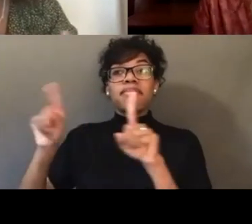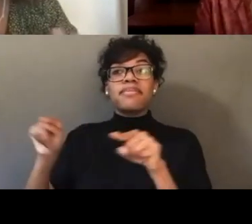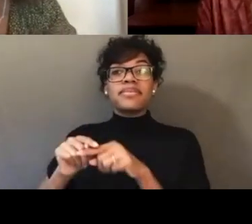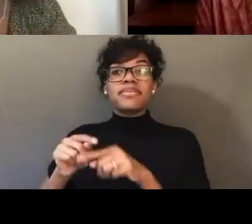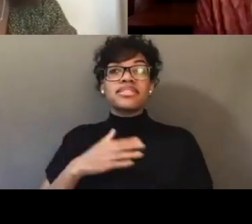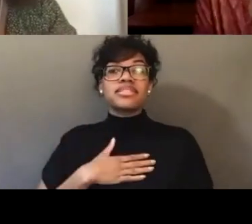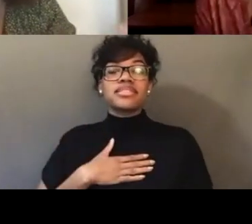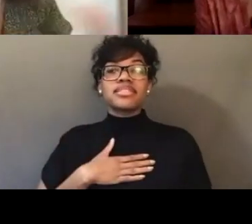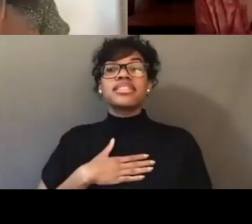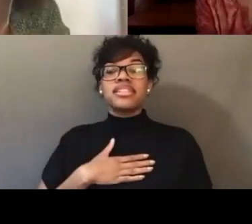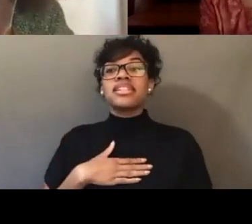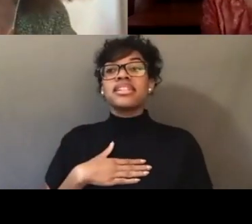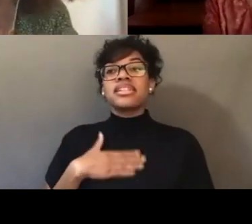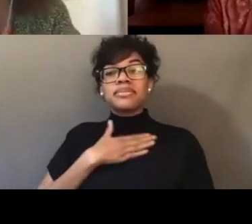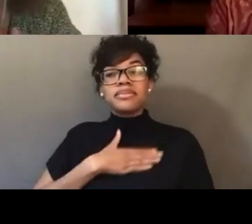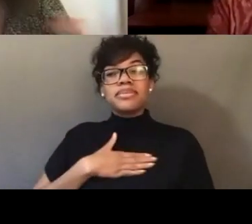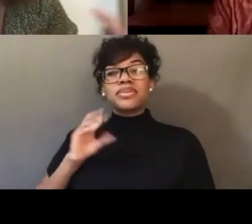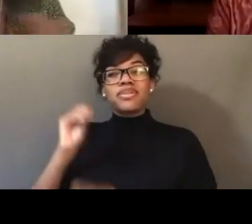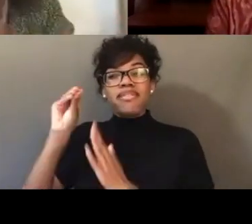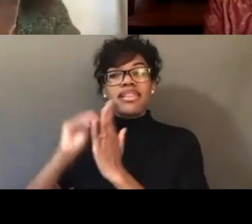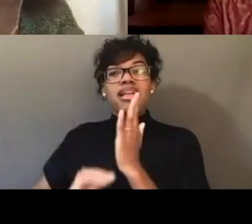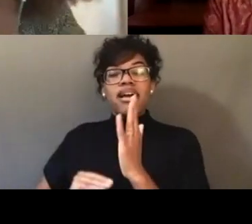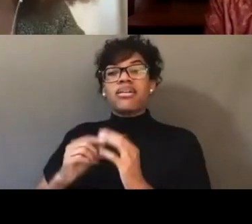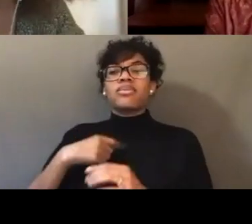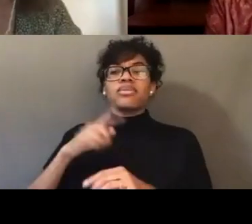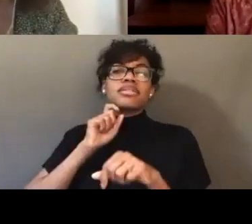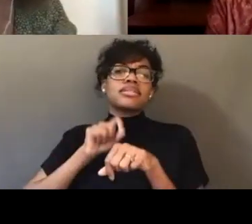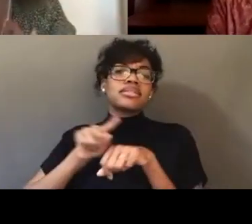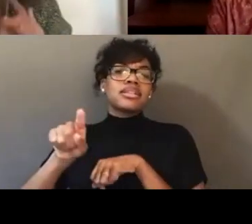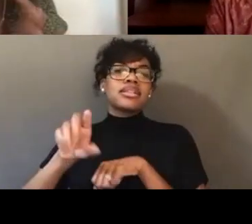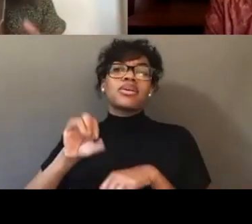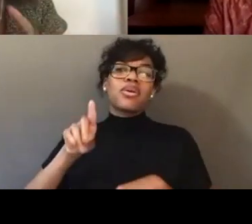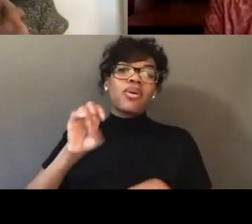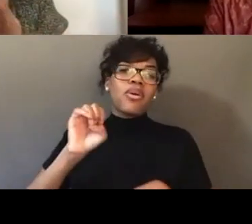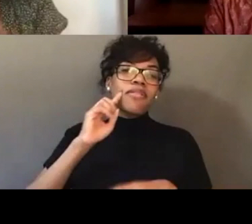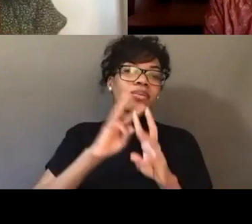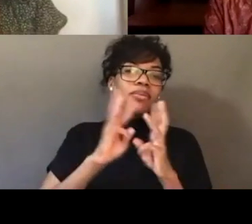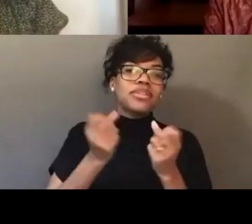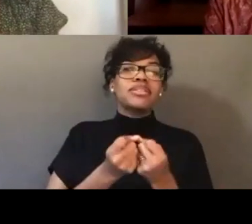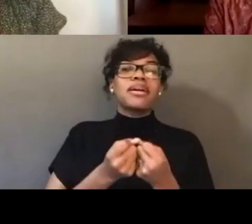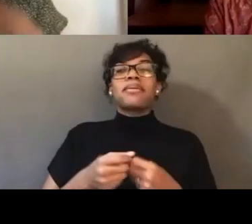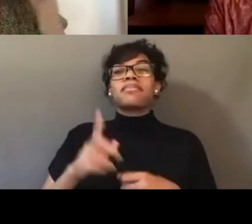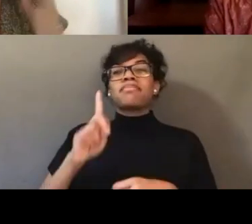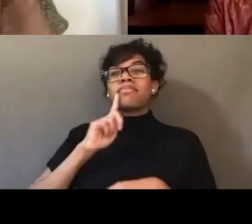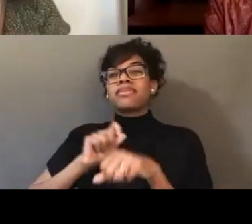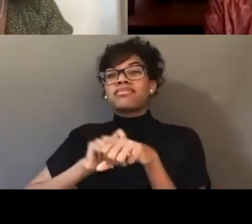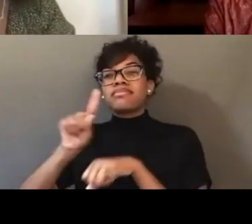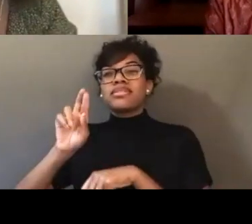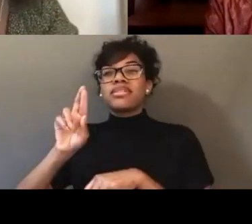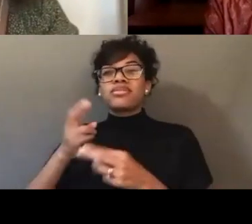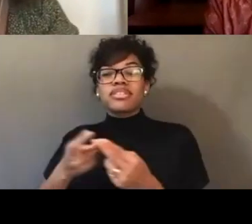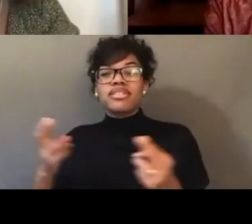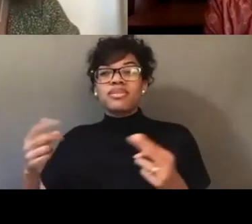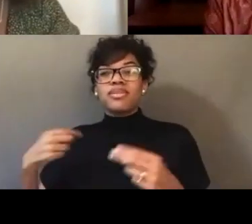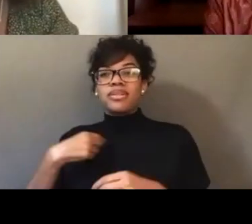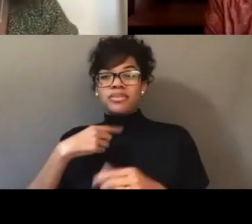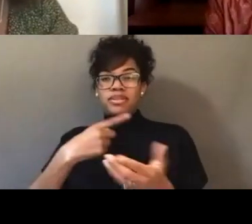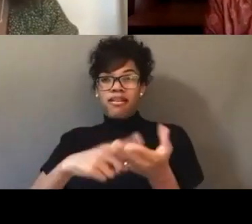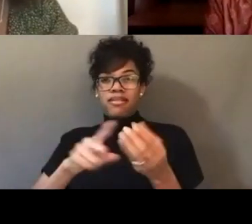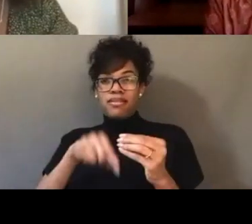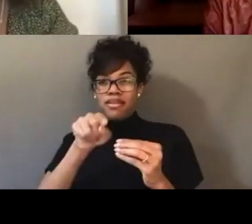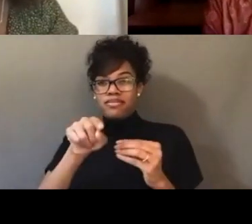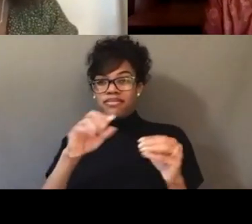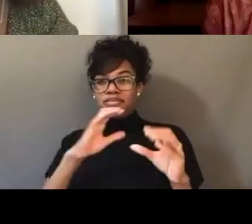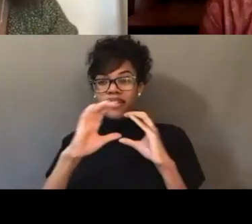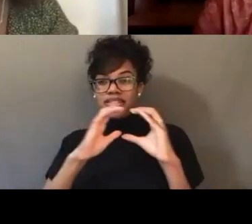follow-up email with the code, with the workshop link, a link to the resources that were shared during the conversation in the chat box.